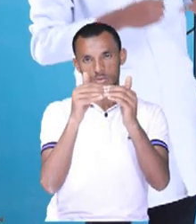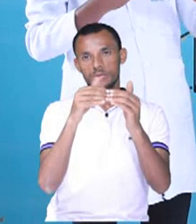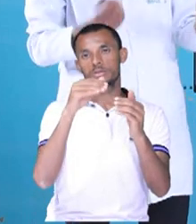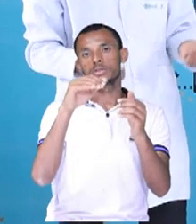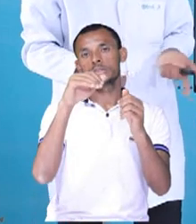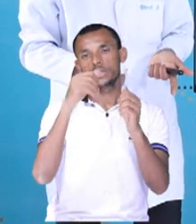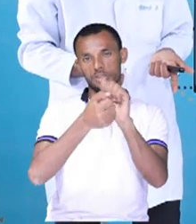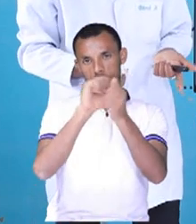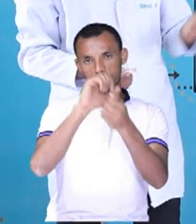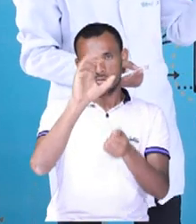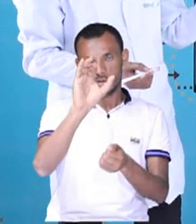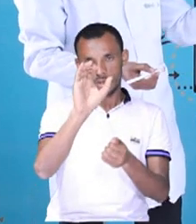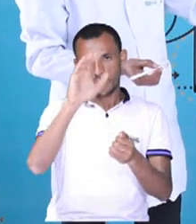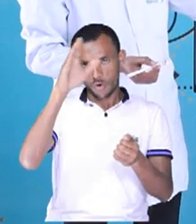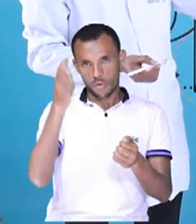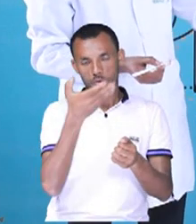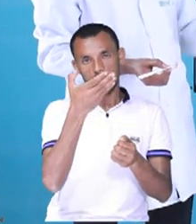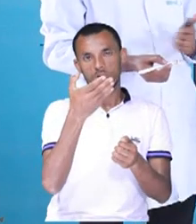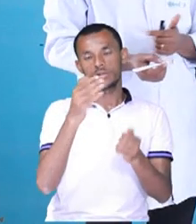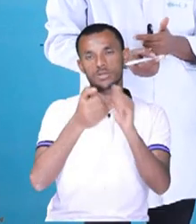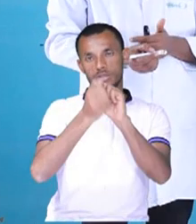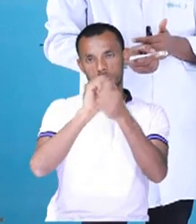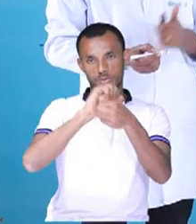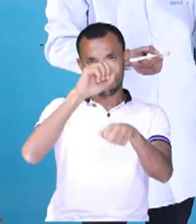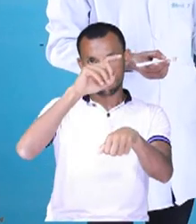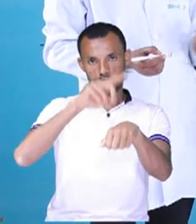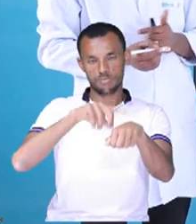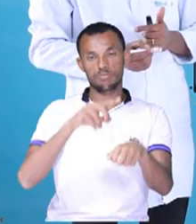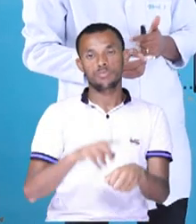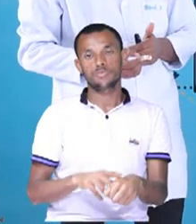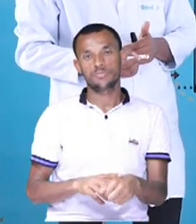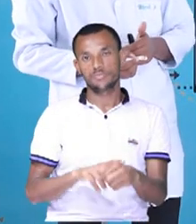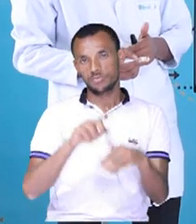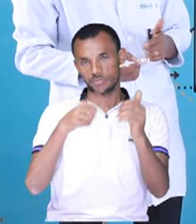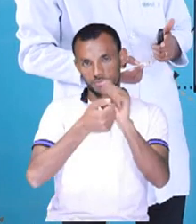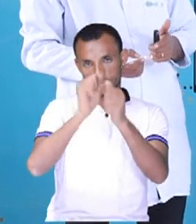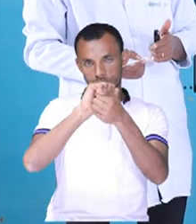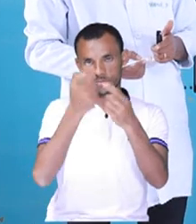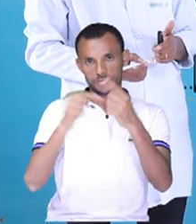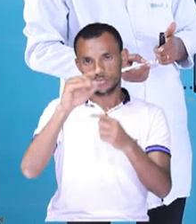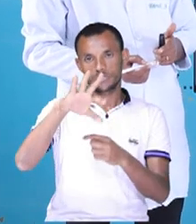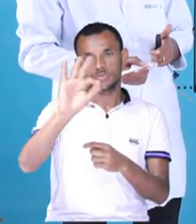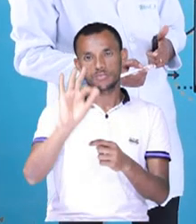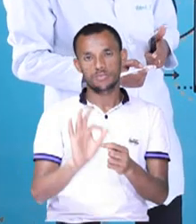reactants or products with time taken for the change to occur.